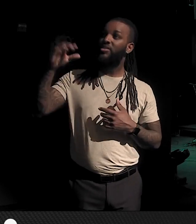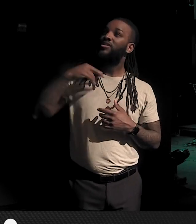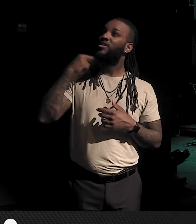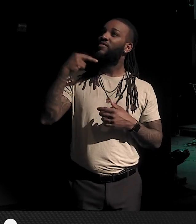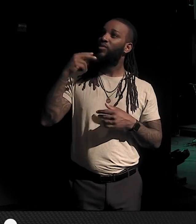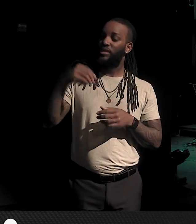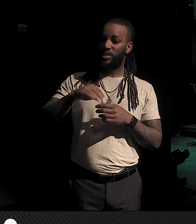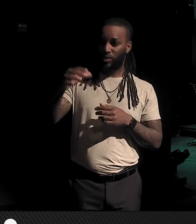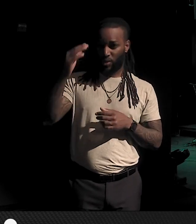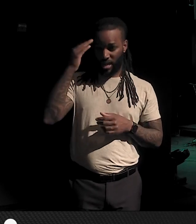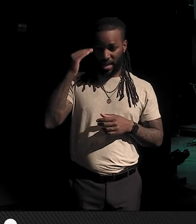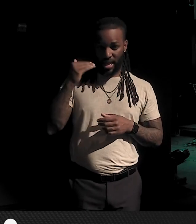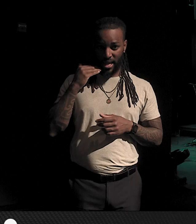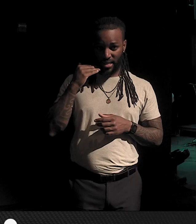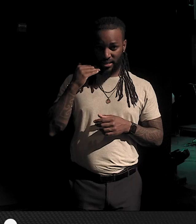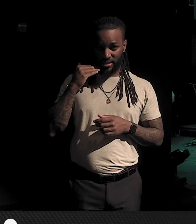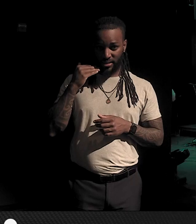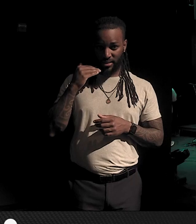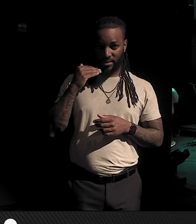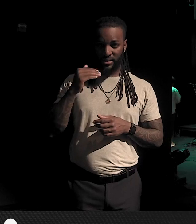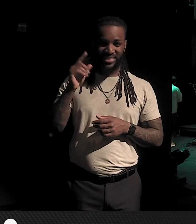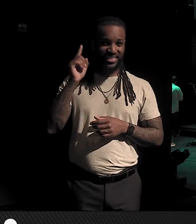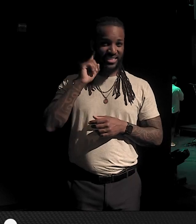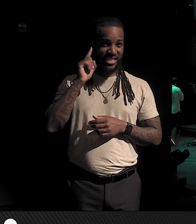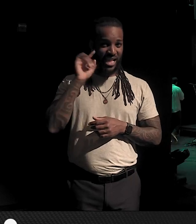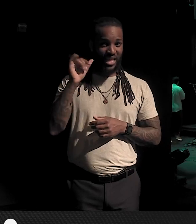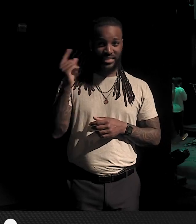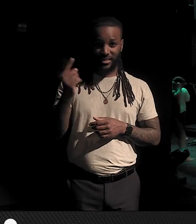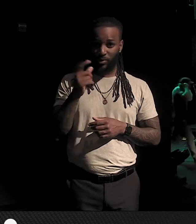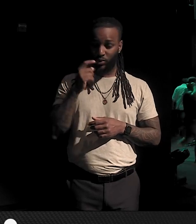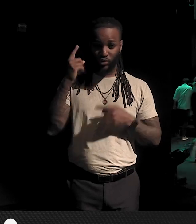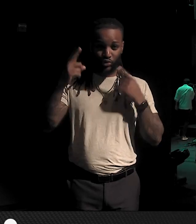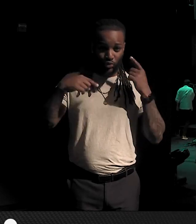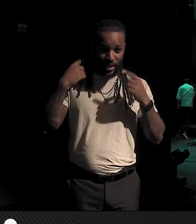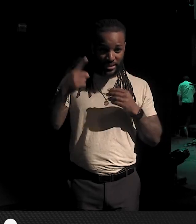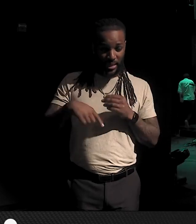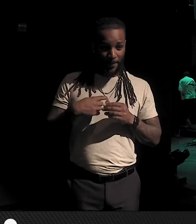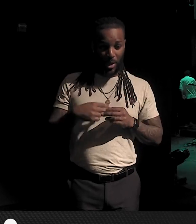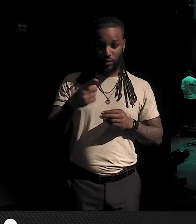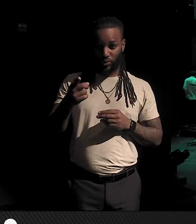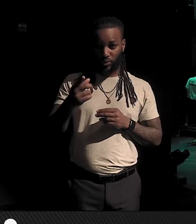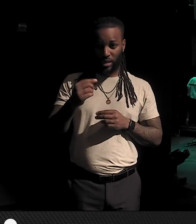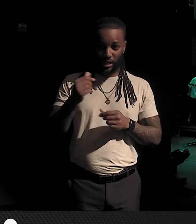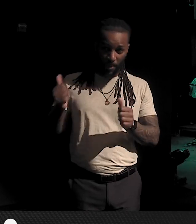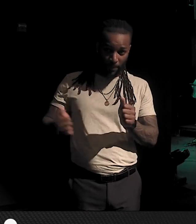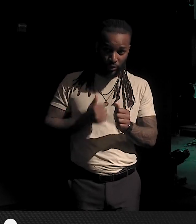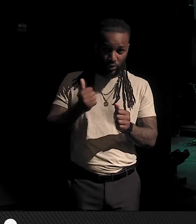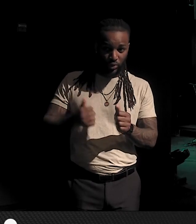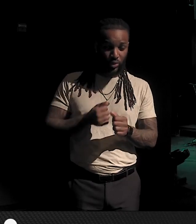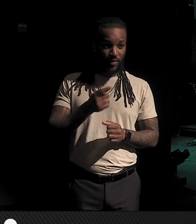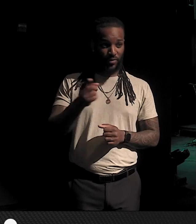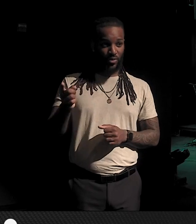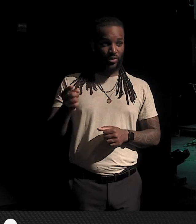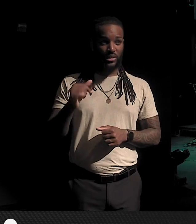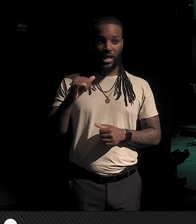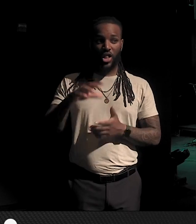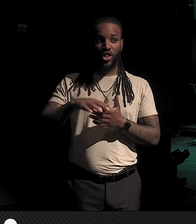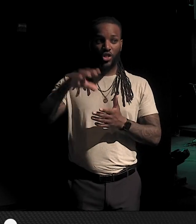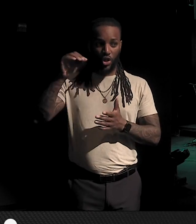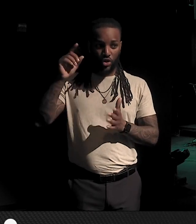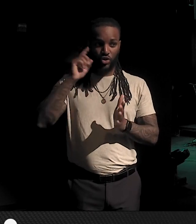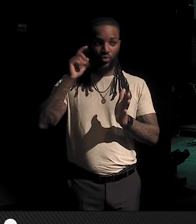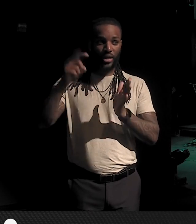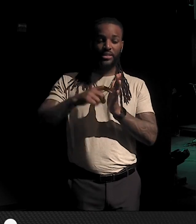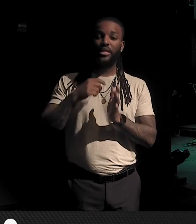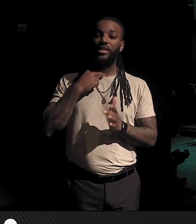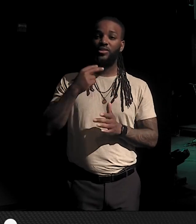in your head sounding like someone who's crazy about you and in pursuit of you? Like, learn to recognize his